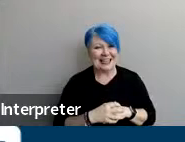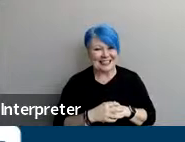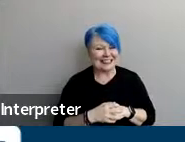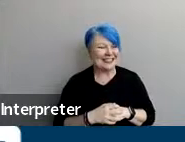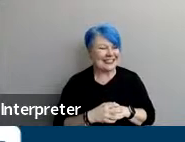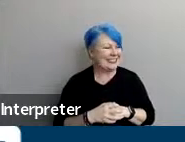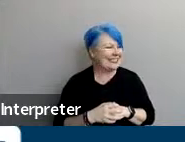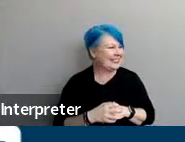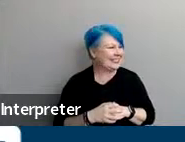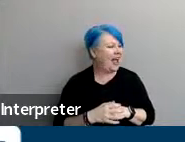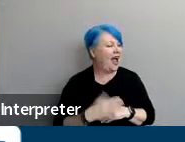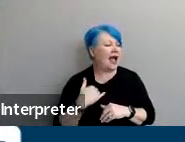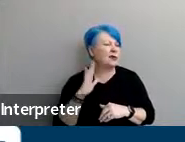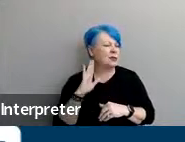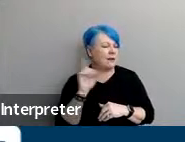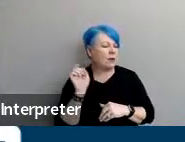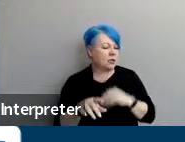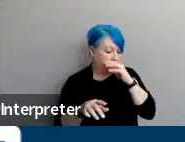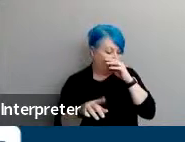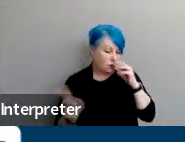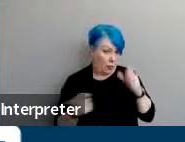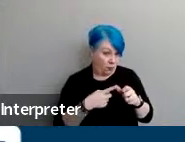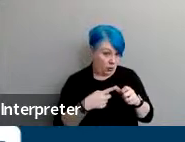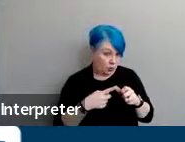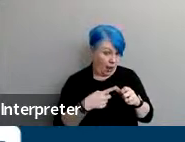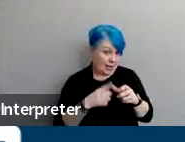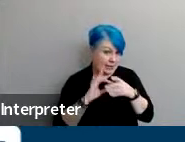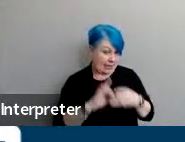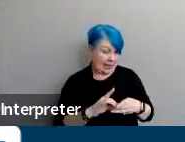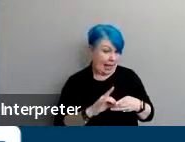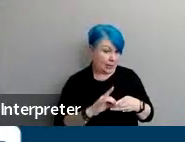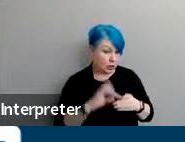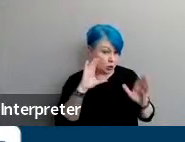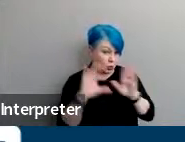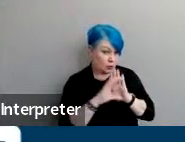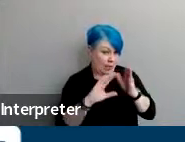you. I have a question. The first one is related to slide number 14